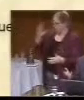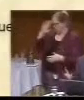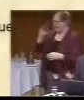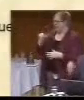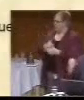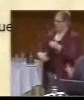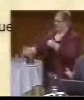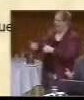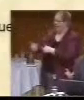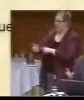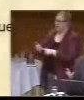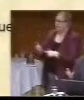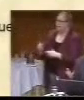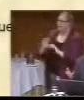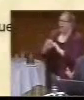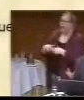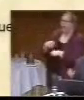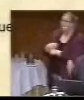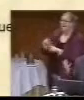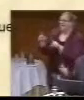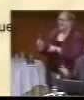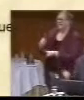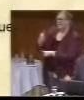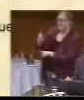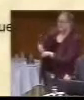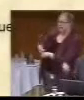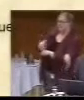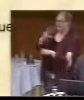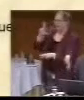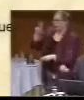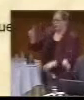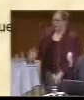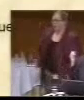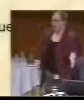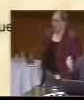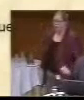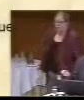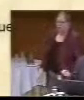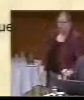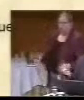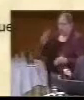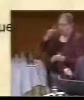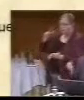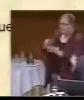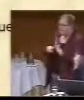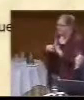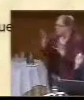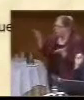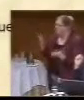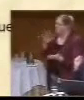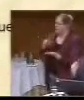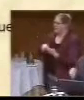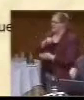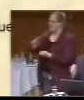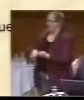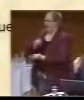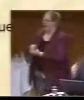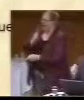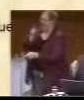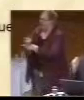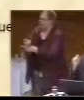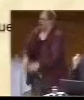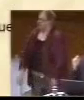our assessments so they are universally designed? What does that mean? It means that they're accurate.